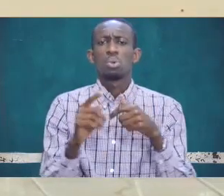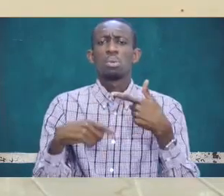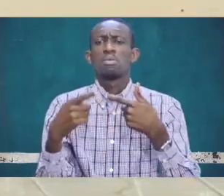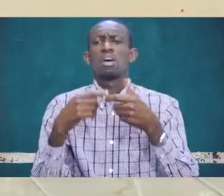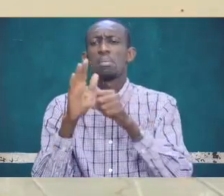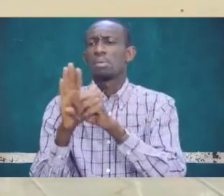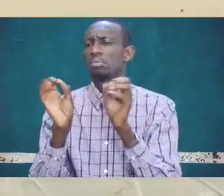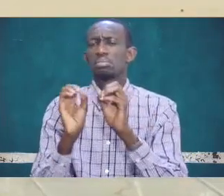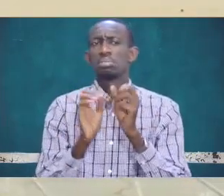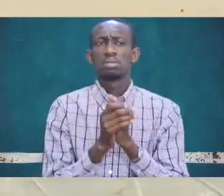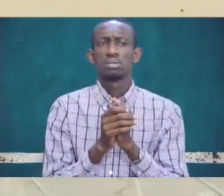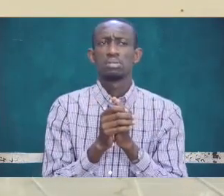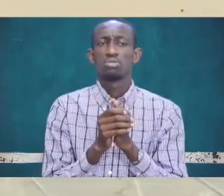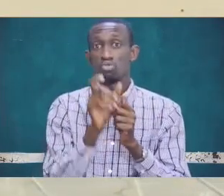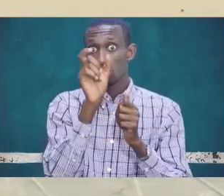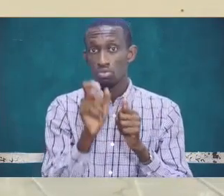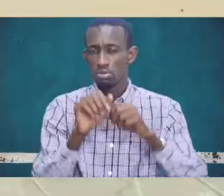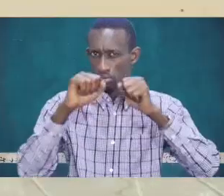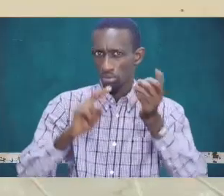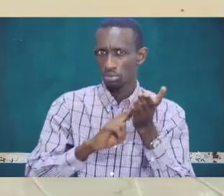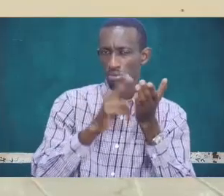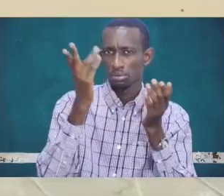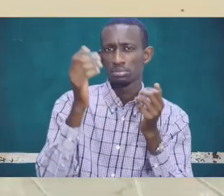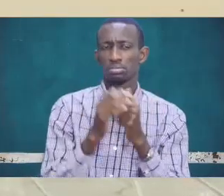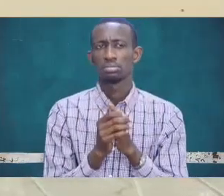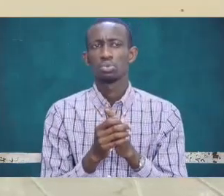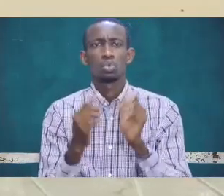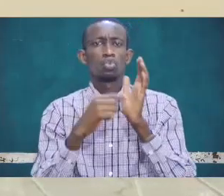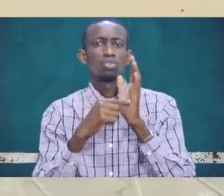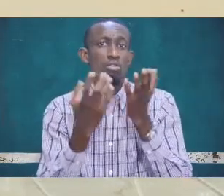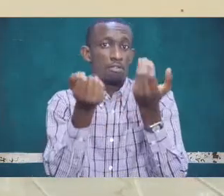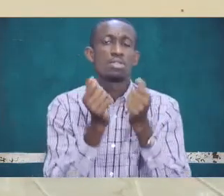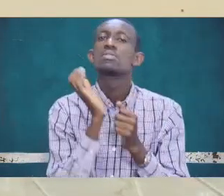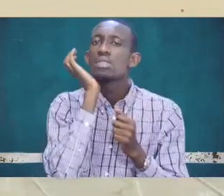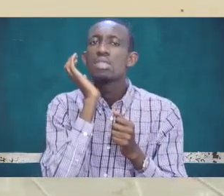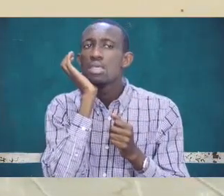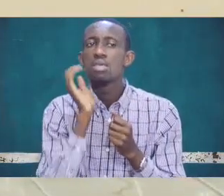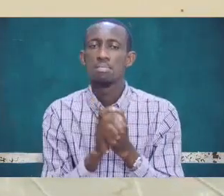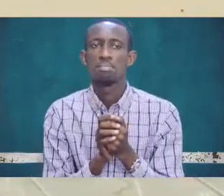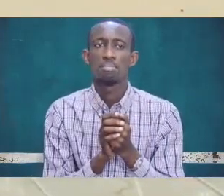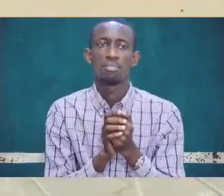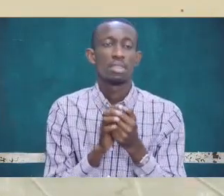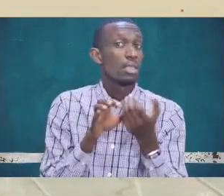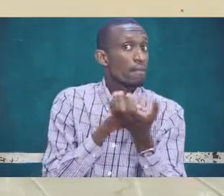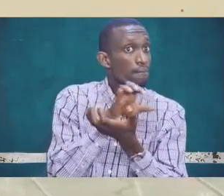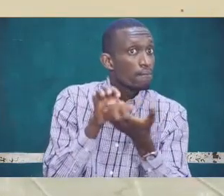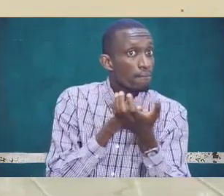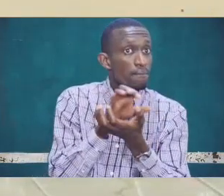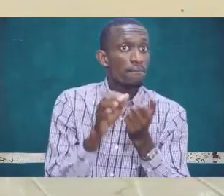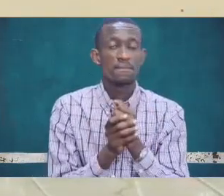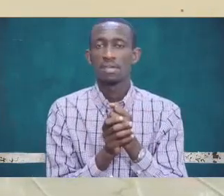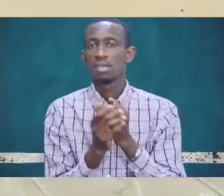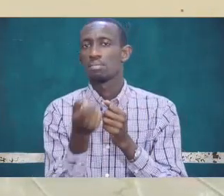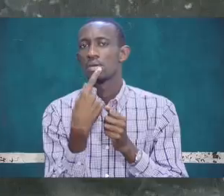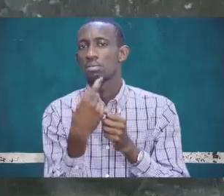this one. So I said this one you can use, for example, if you have beans and then you mix them with the